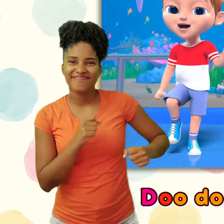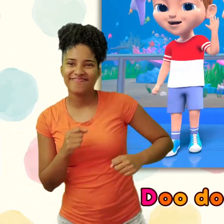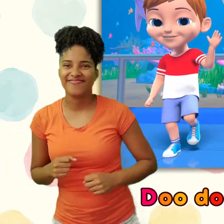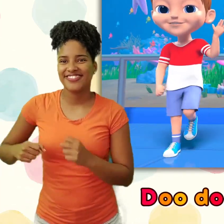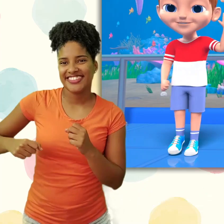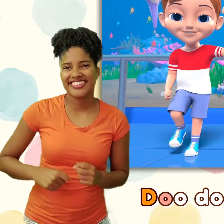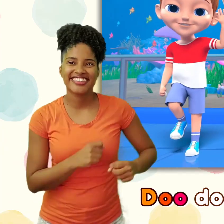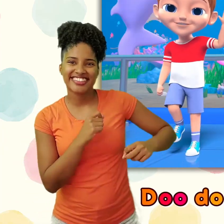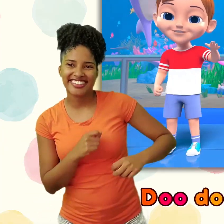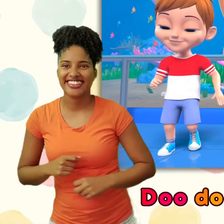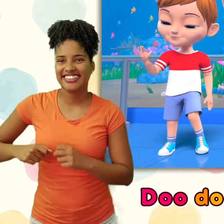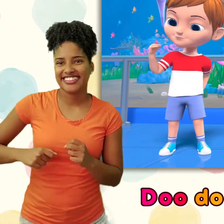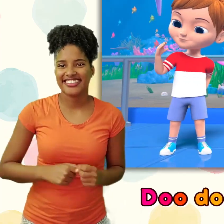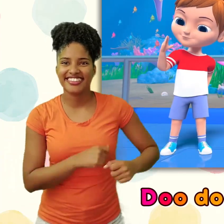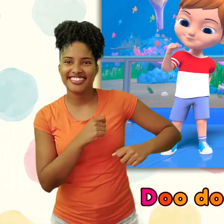Do-do-do-do-do-do-do.